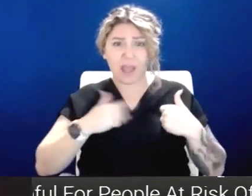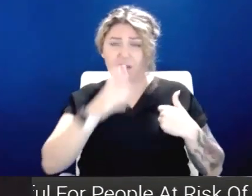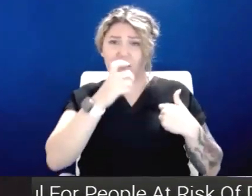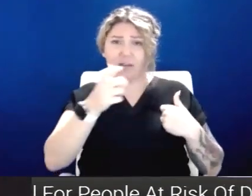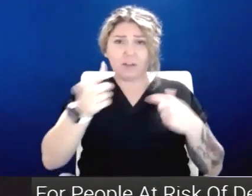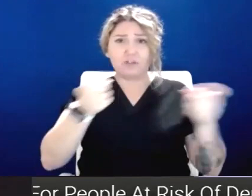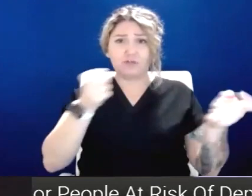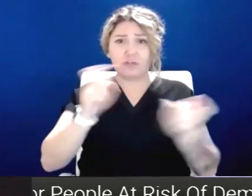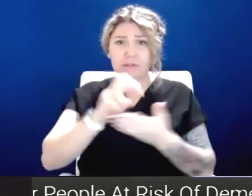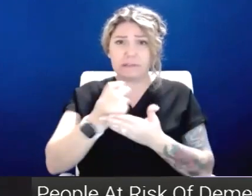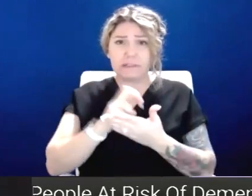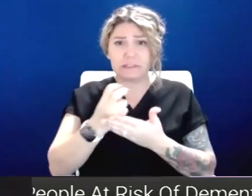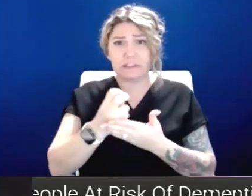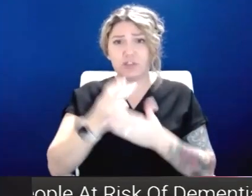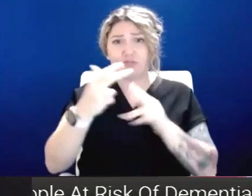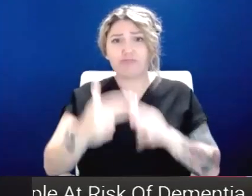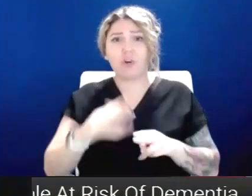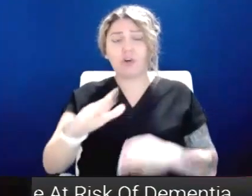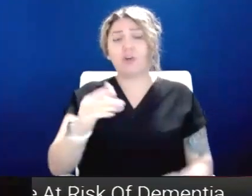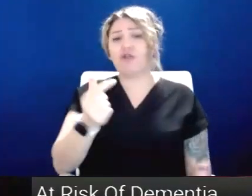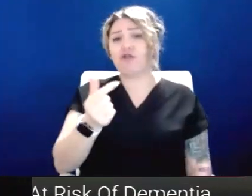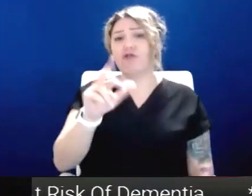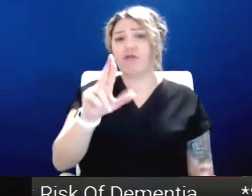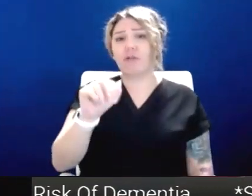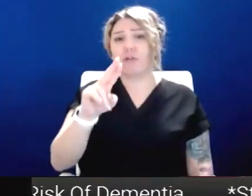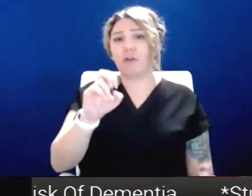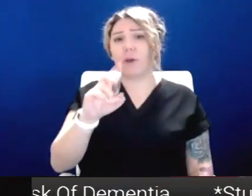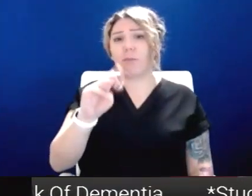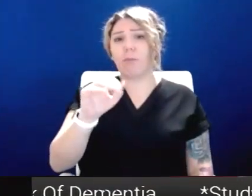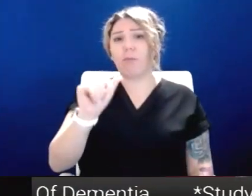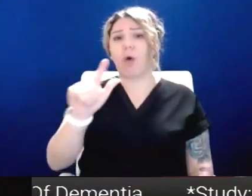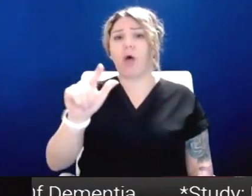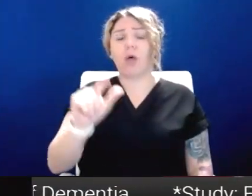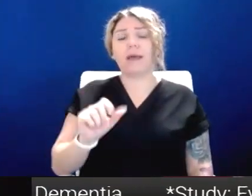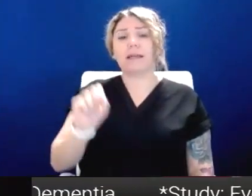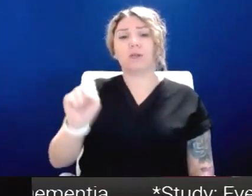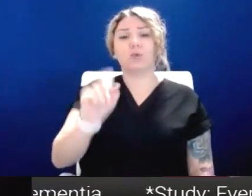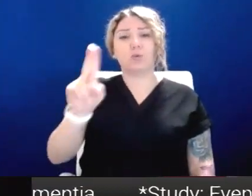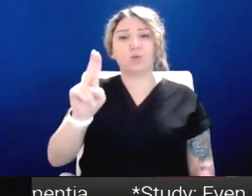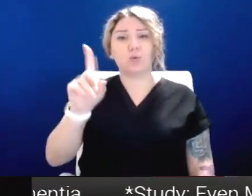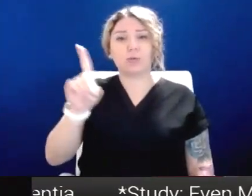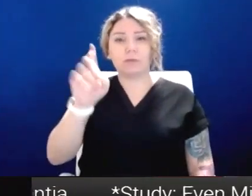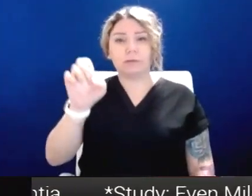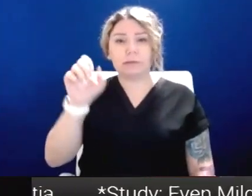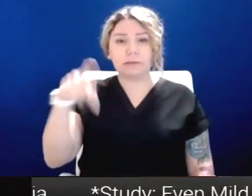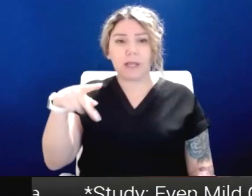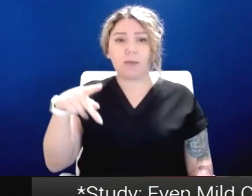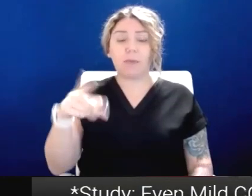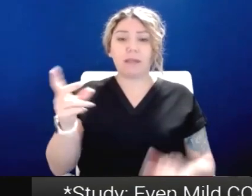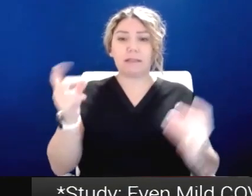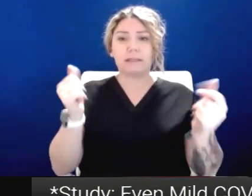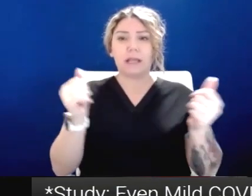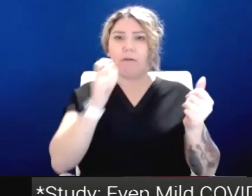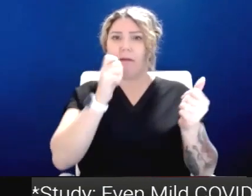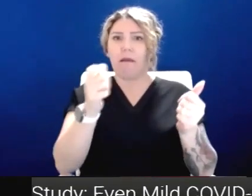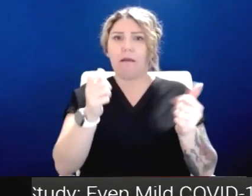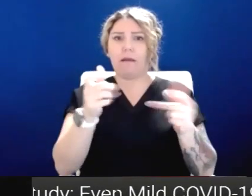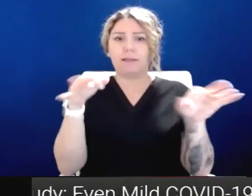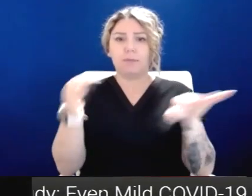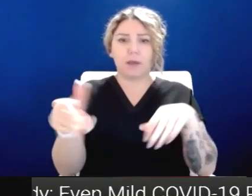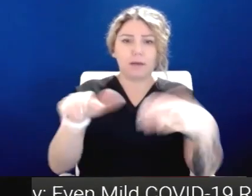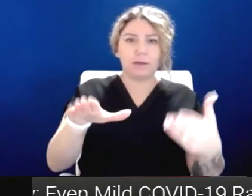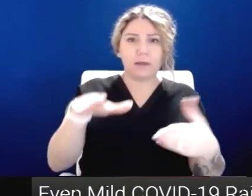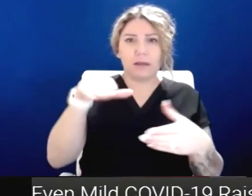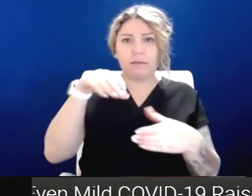what Jen called her grand mal seizures. It's called SUDEP, sudden unexplained death in epilepsy.